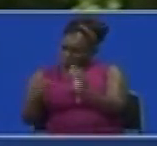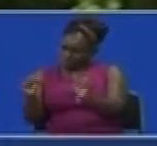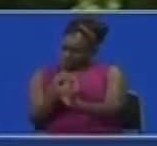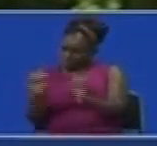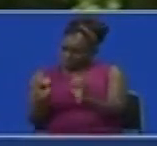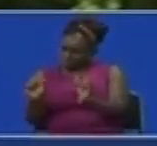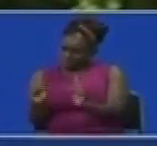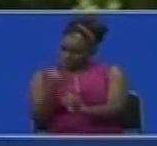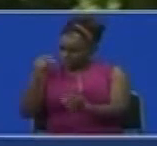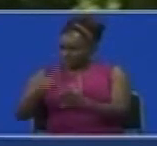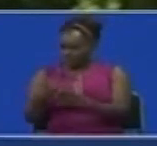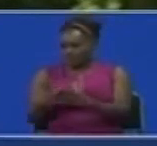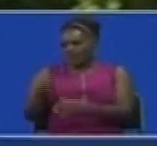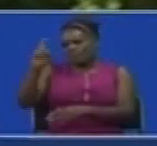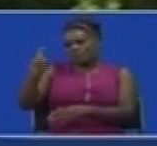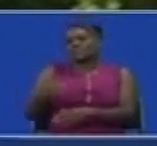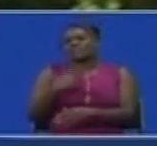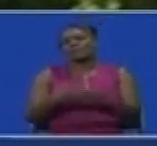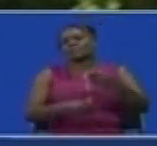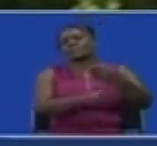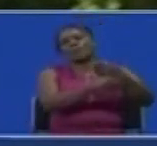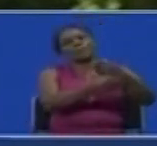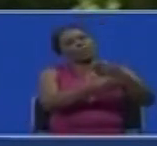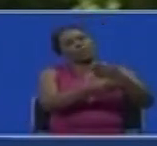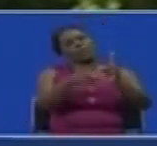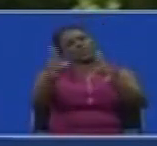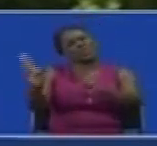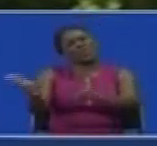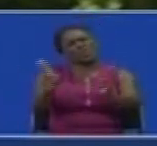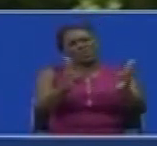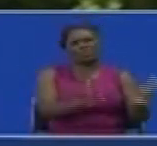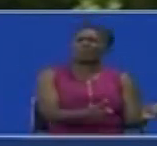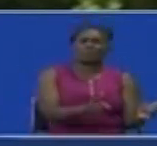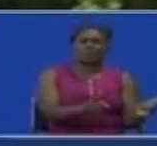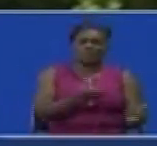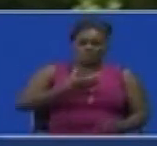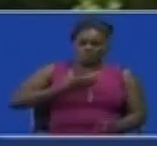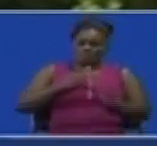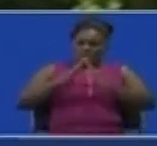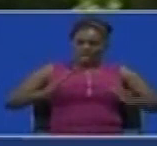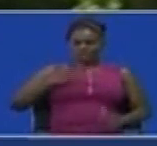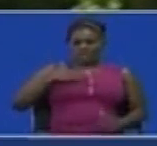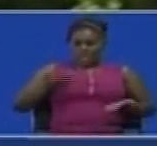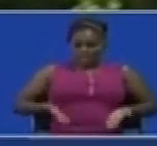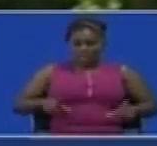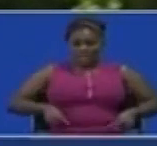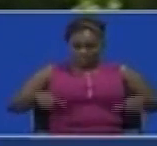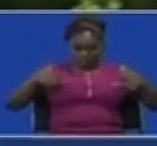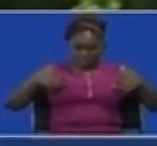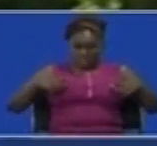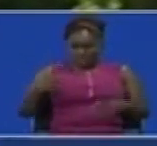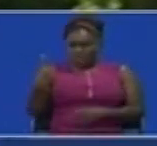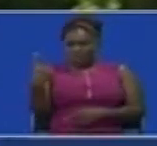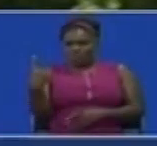What we are saying, there must be a backup. It's natural. In my own house, I live in Nairobi, and there is